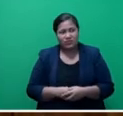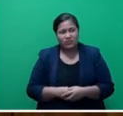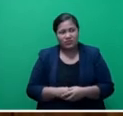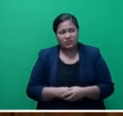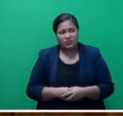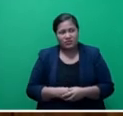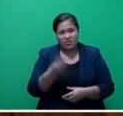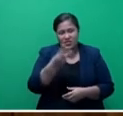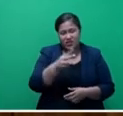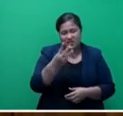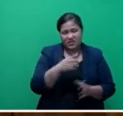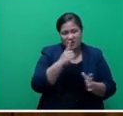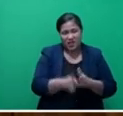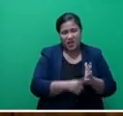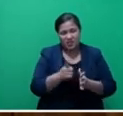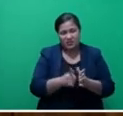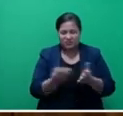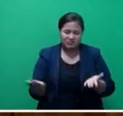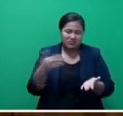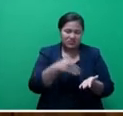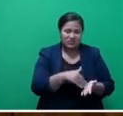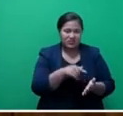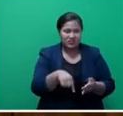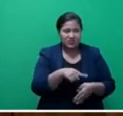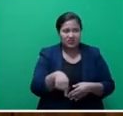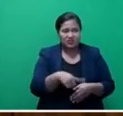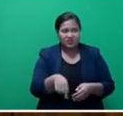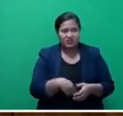taking 33 hours to reach Suva. Question. What